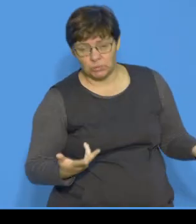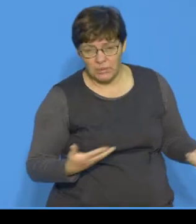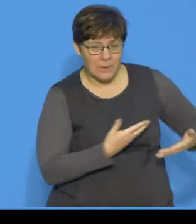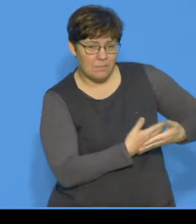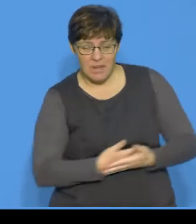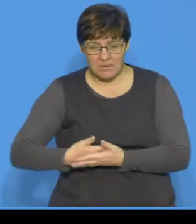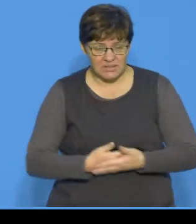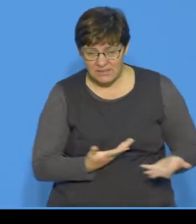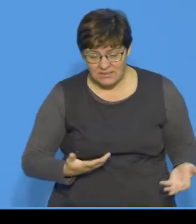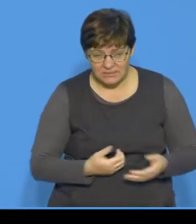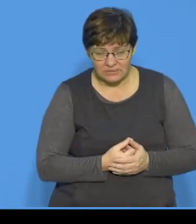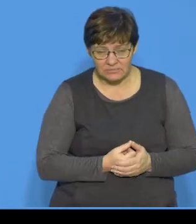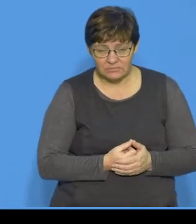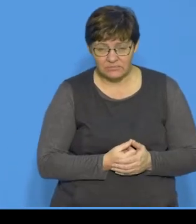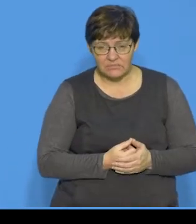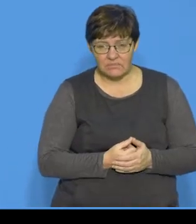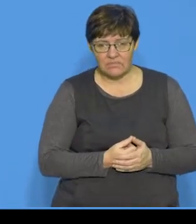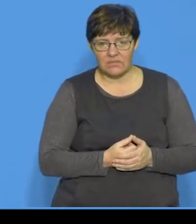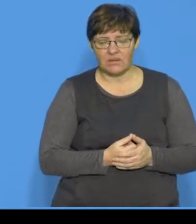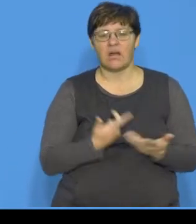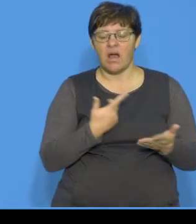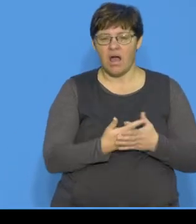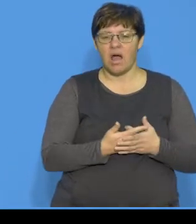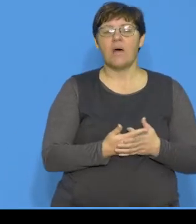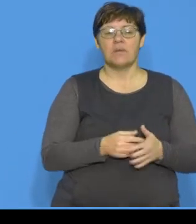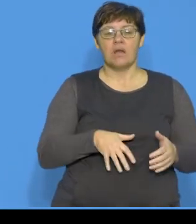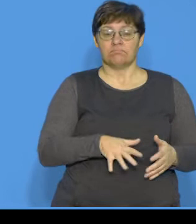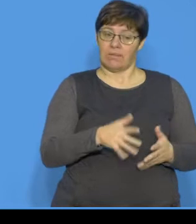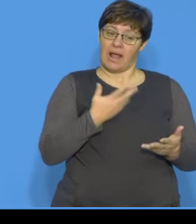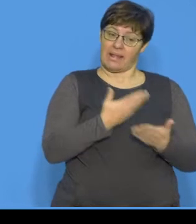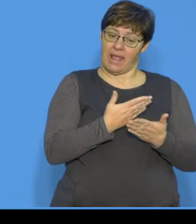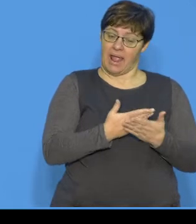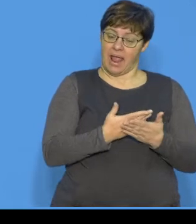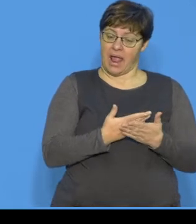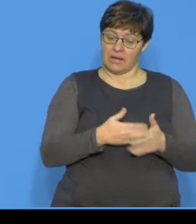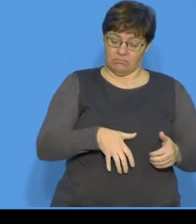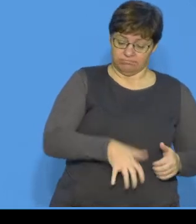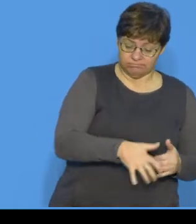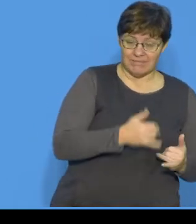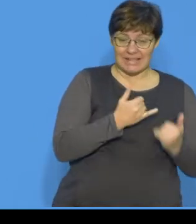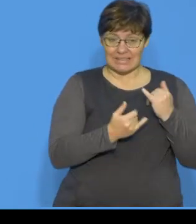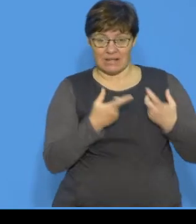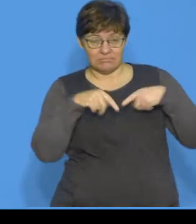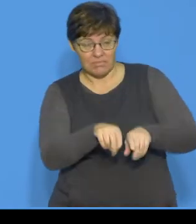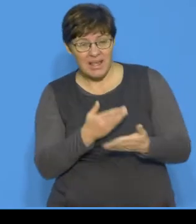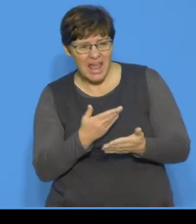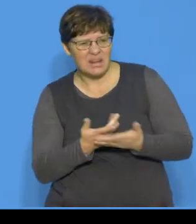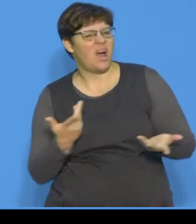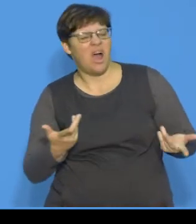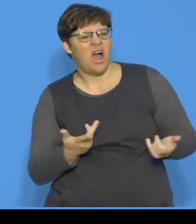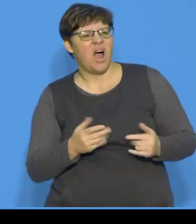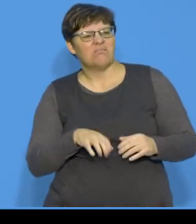at a time. Late sexual maturation, really only maturing probably around